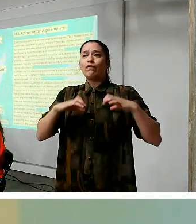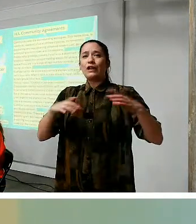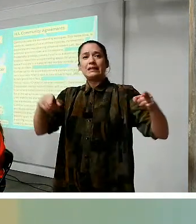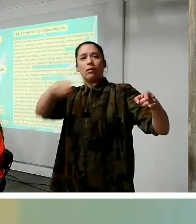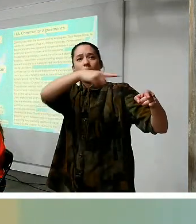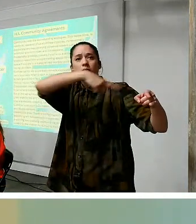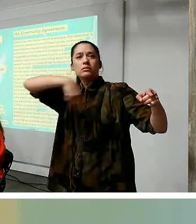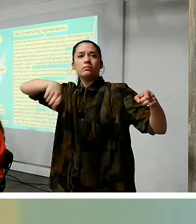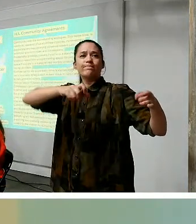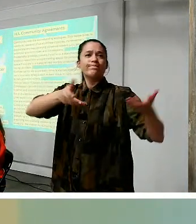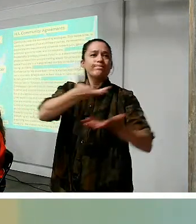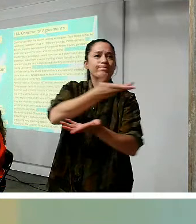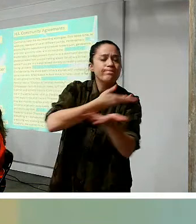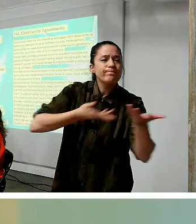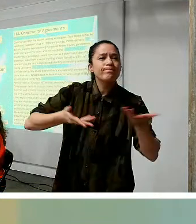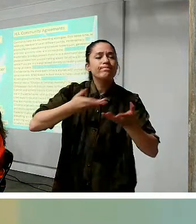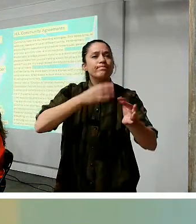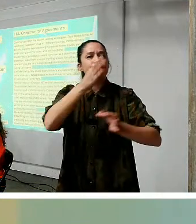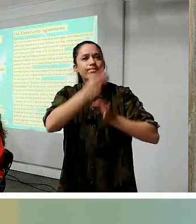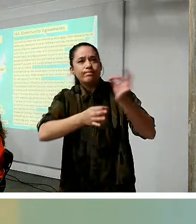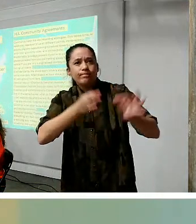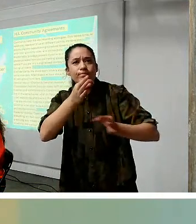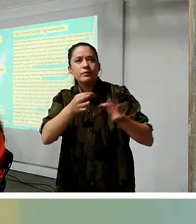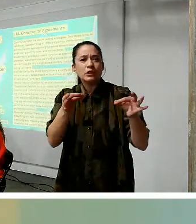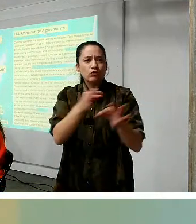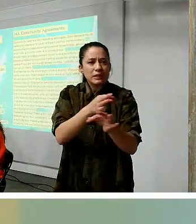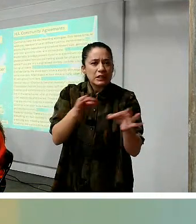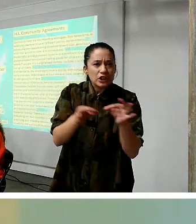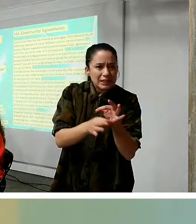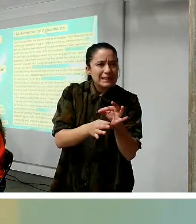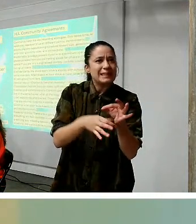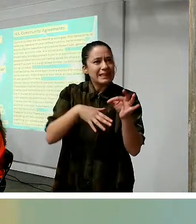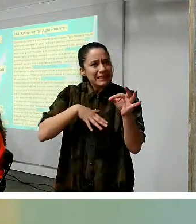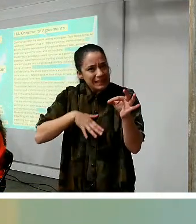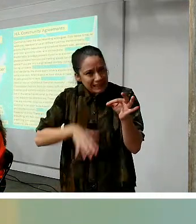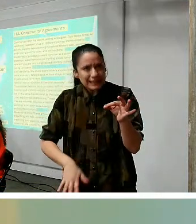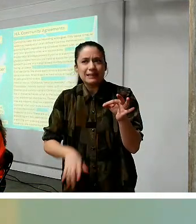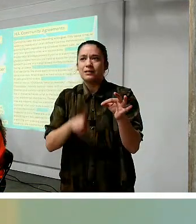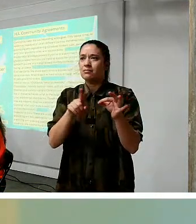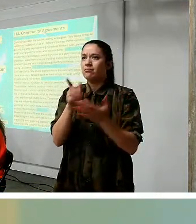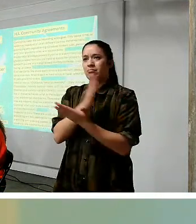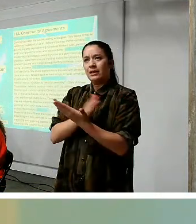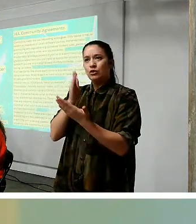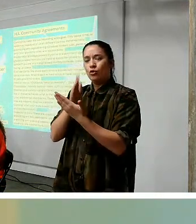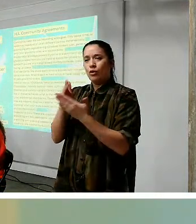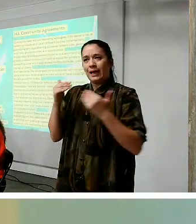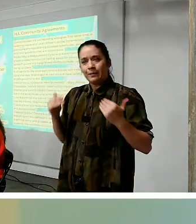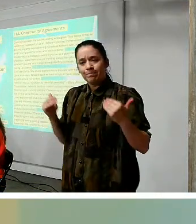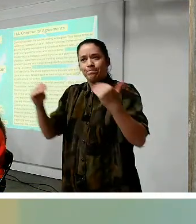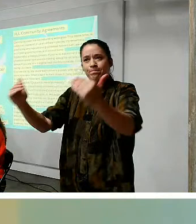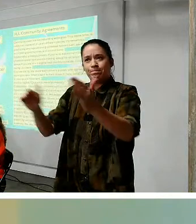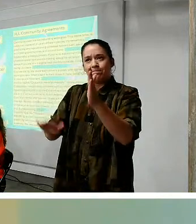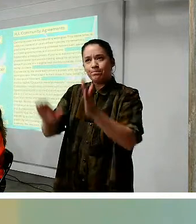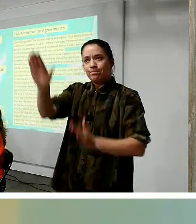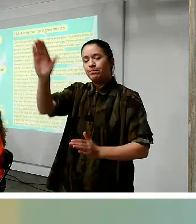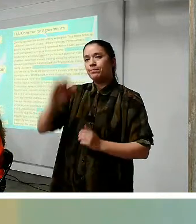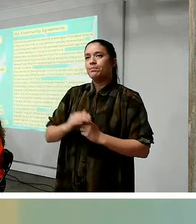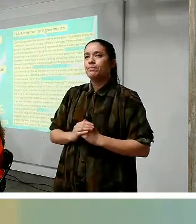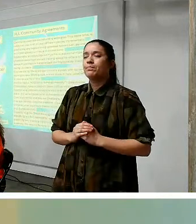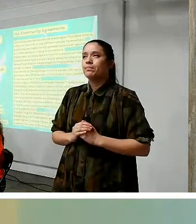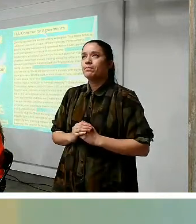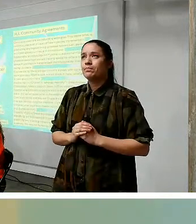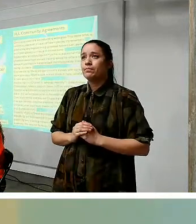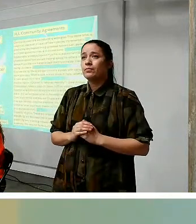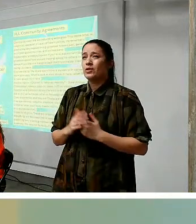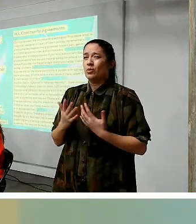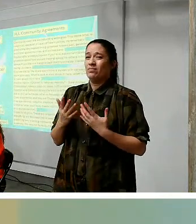skills and strategies do we need to practice to help us get free together? And when I think about